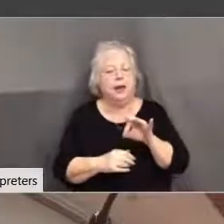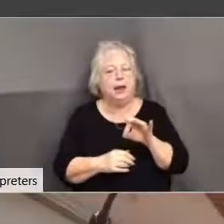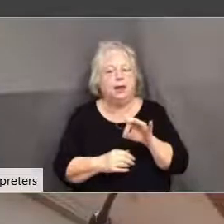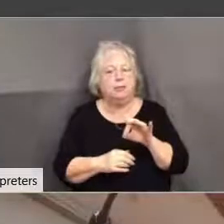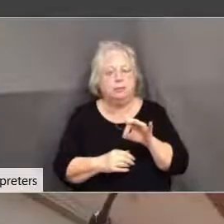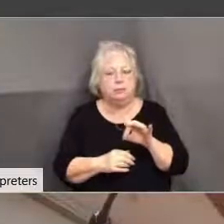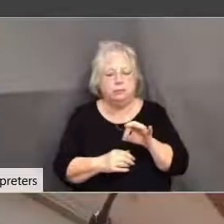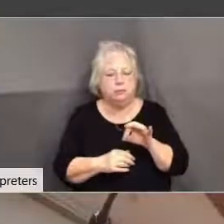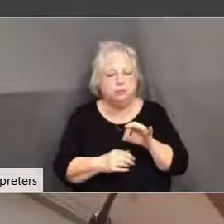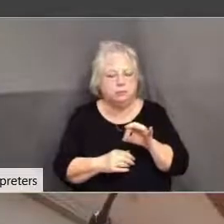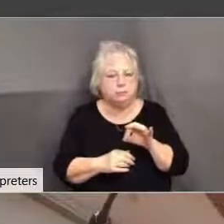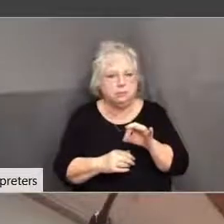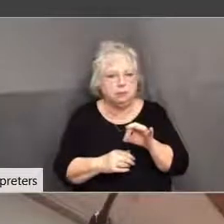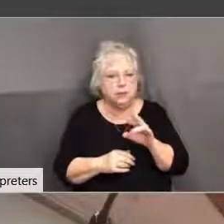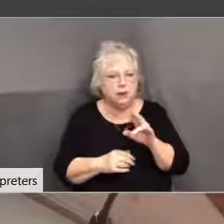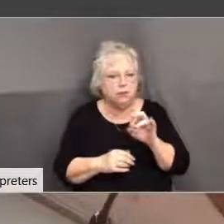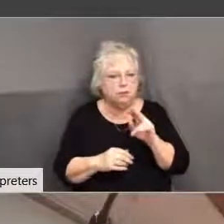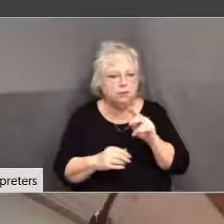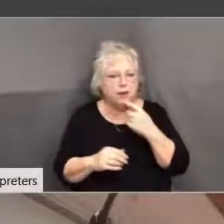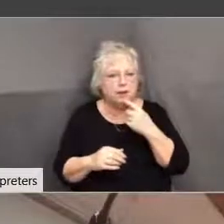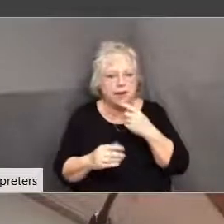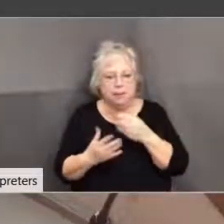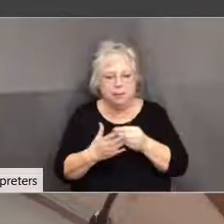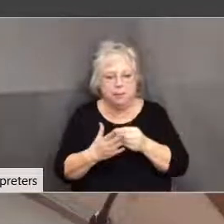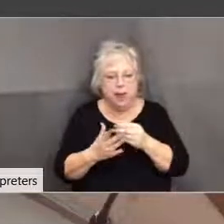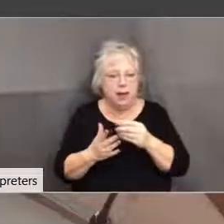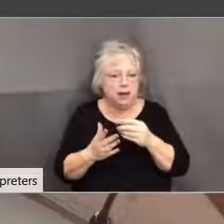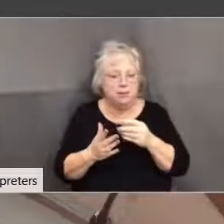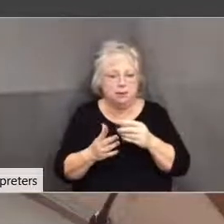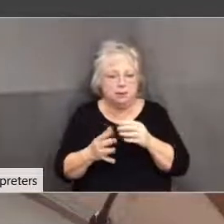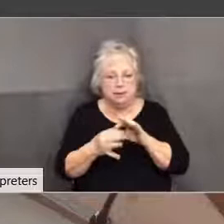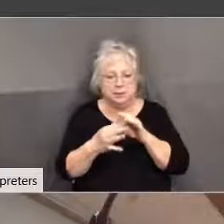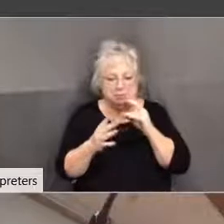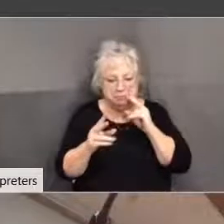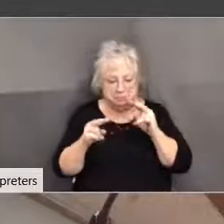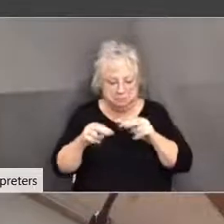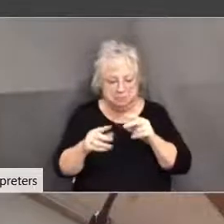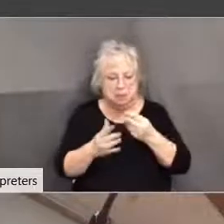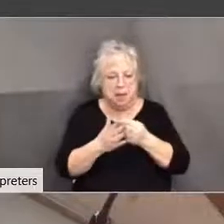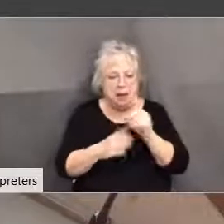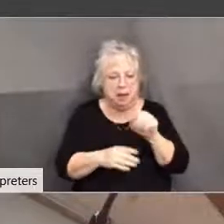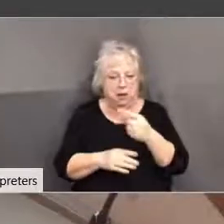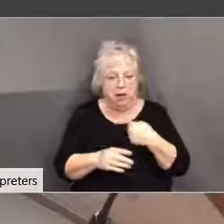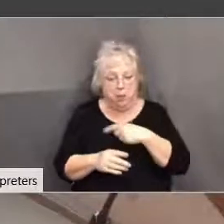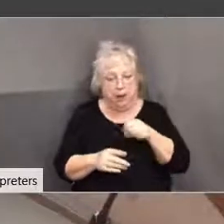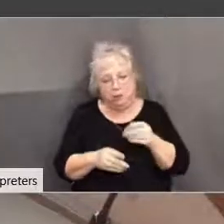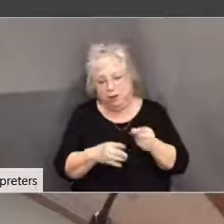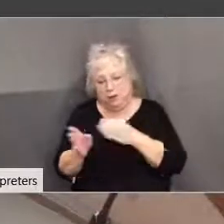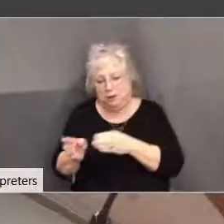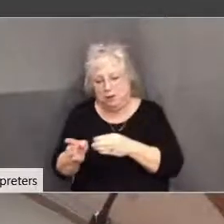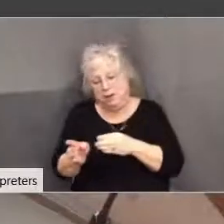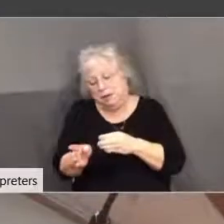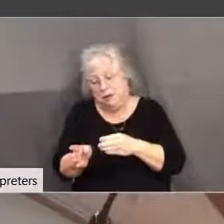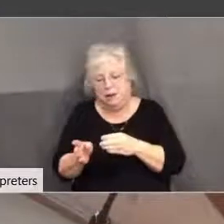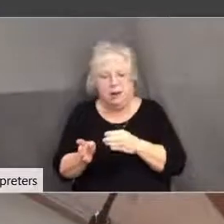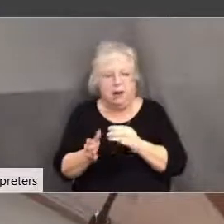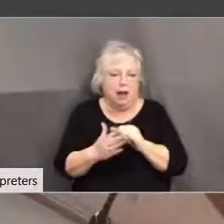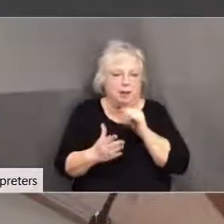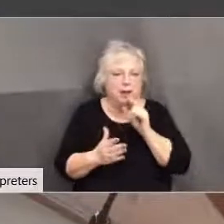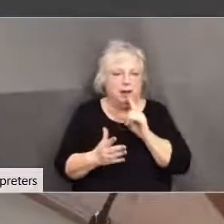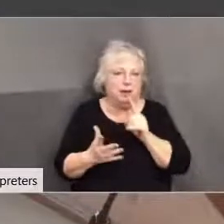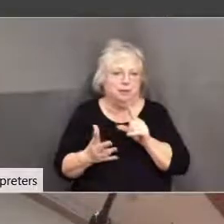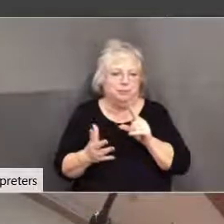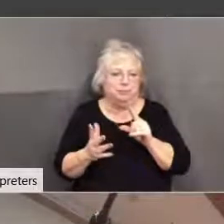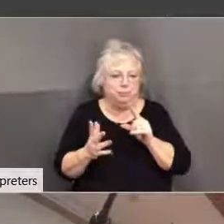gonna stand in front of the train and say, do this. But sometime or another, we have to